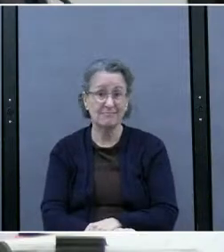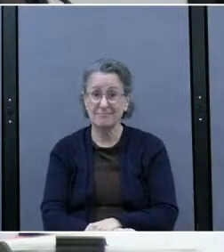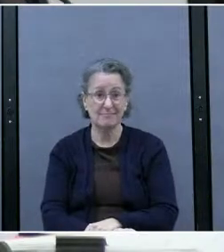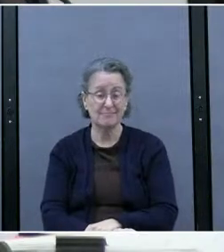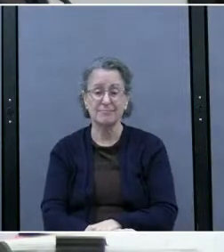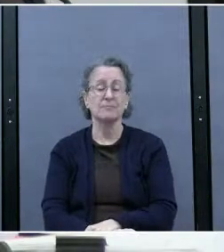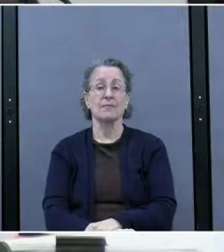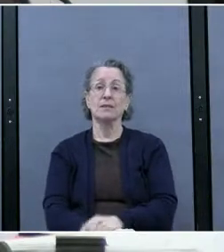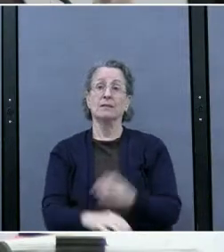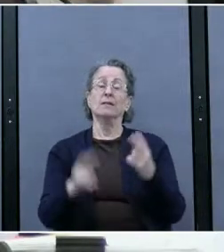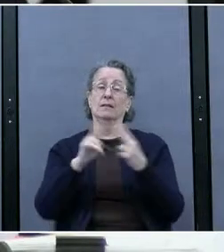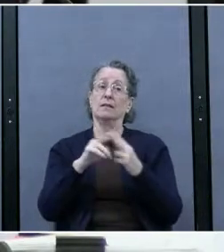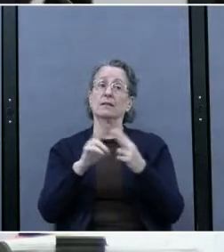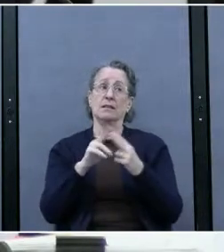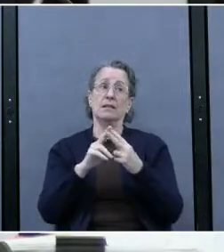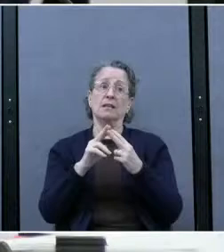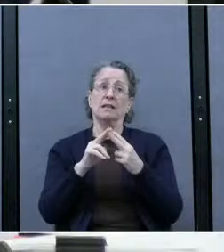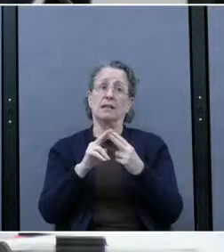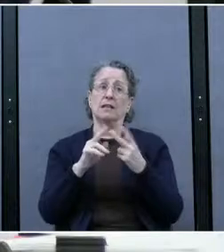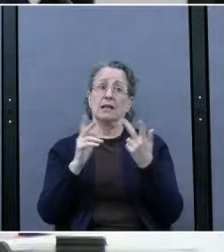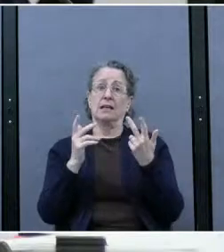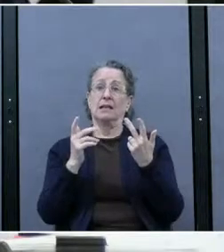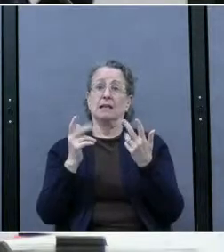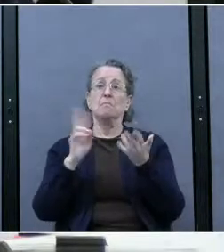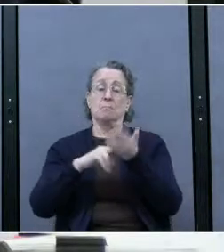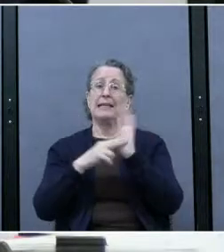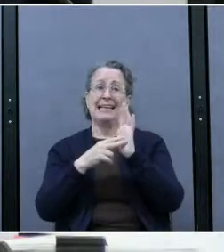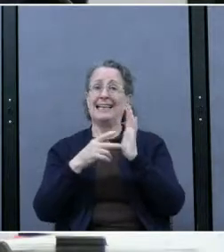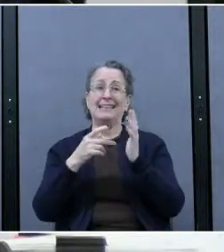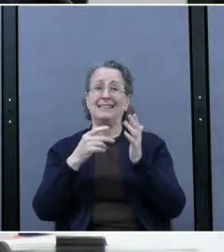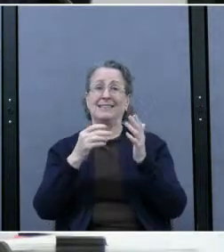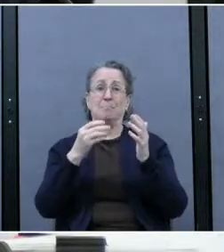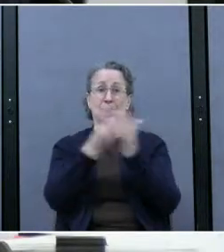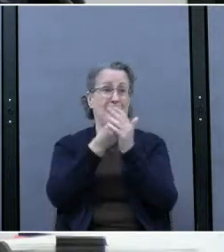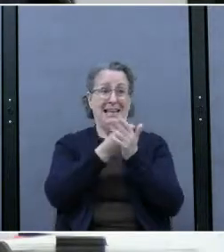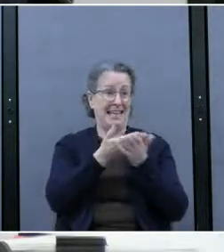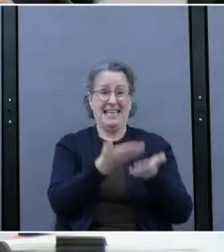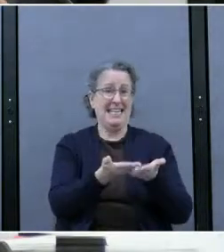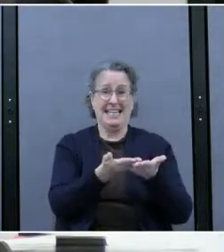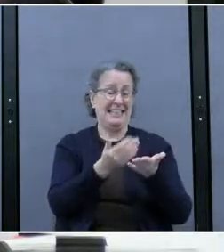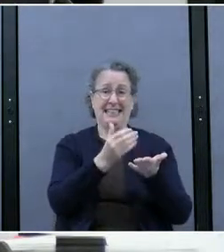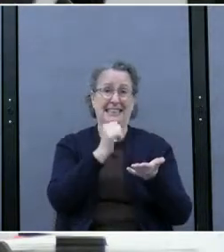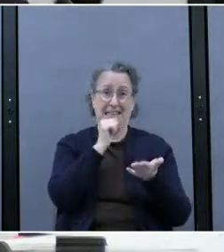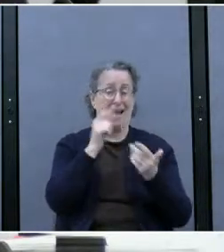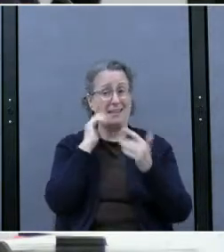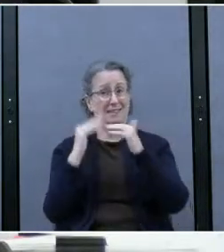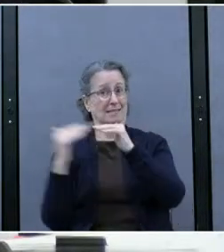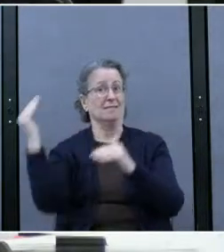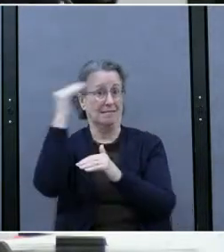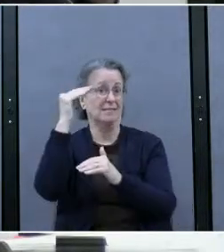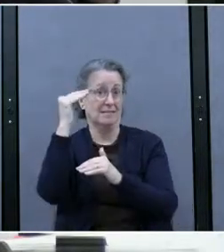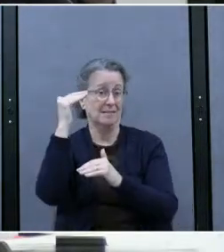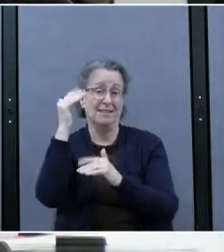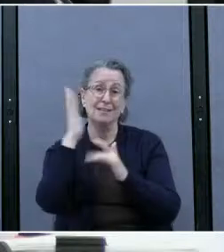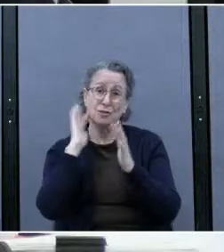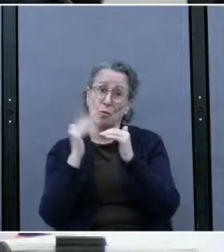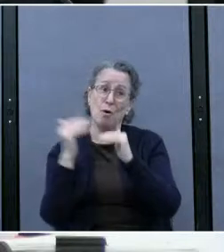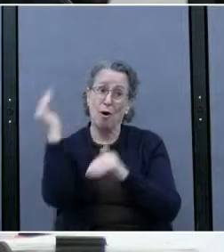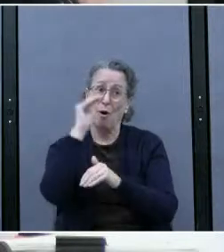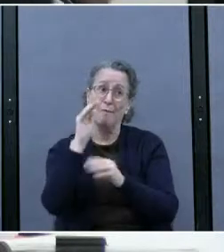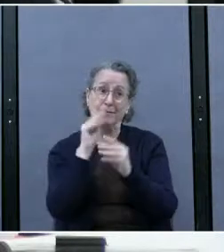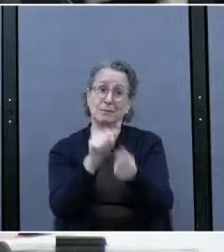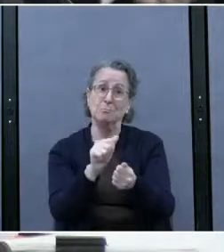expenditures go beyond what the budget called for. So in essence, there's been a bit of an overspending on